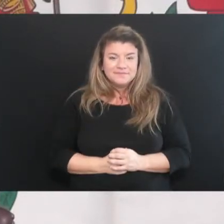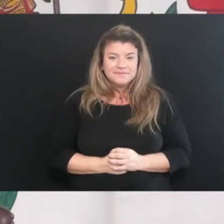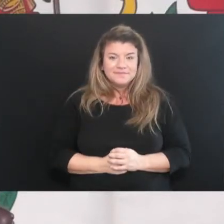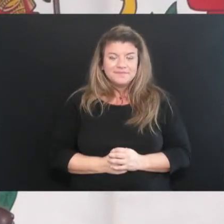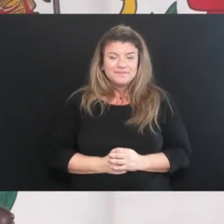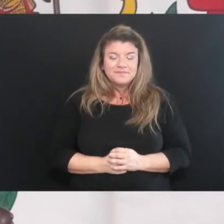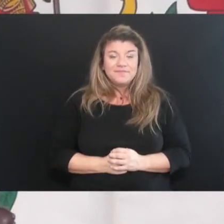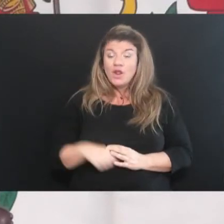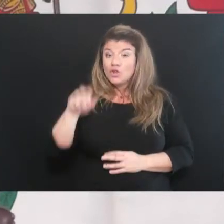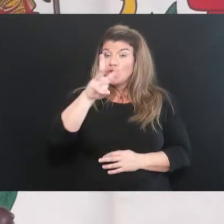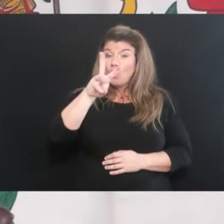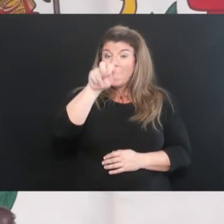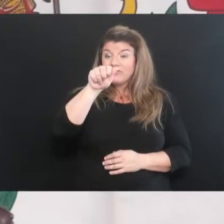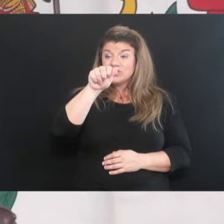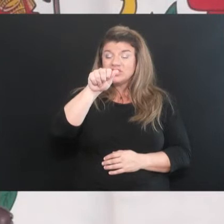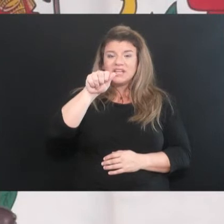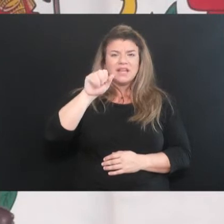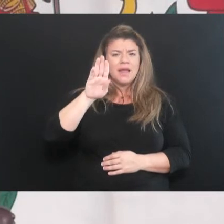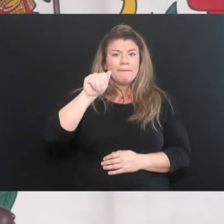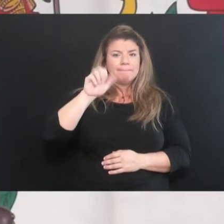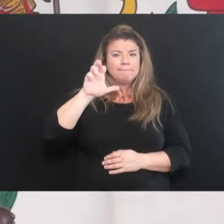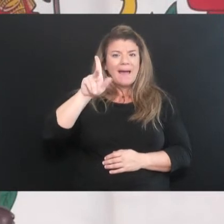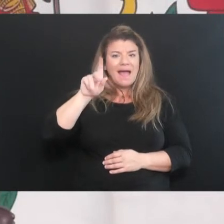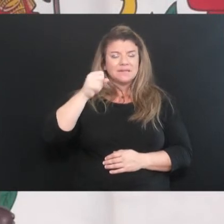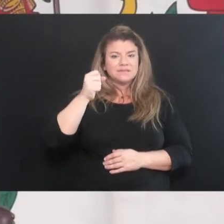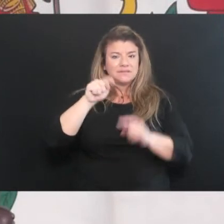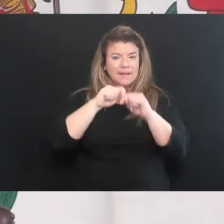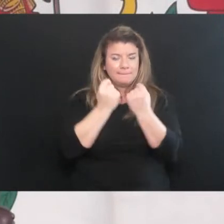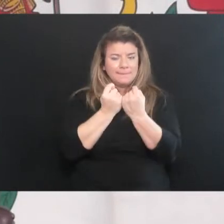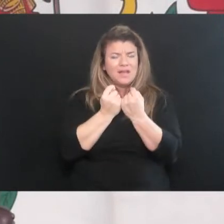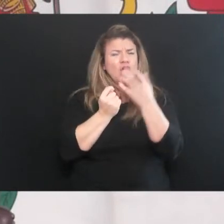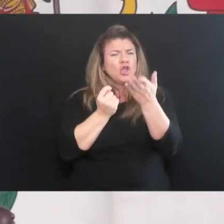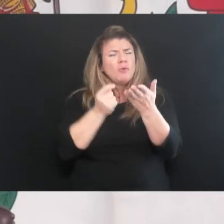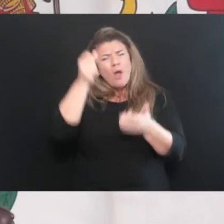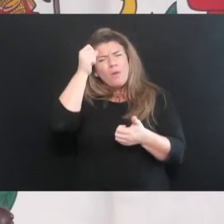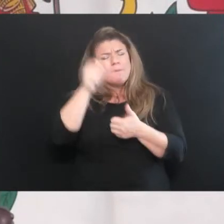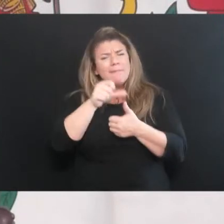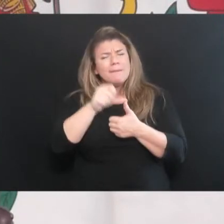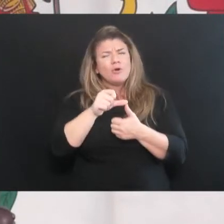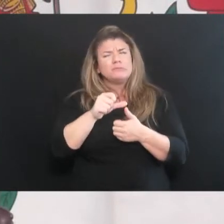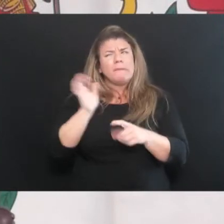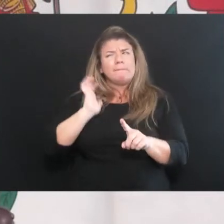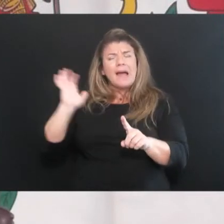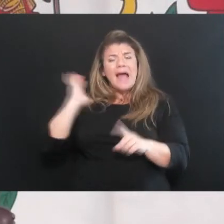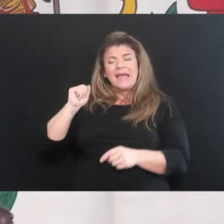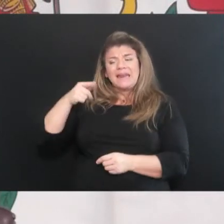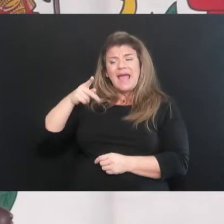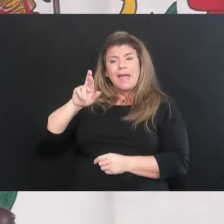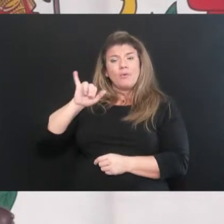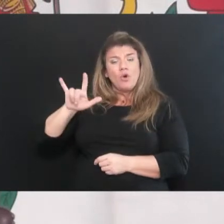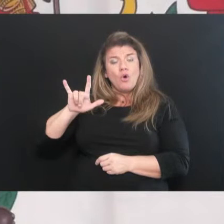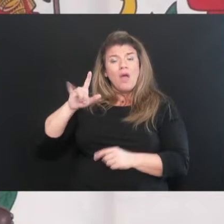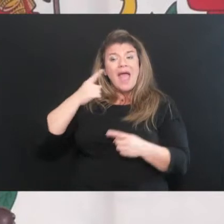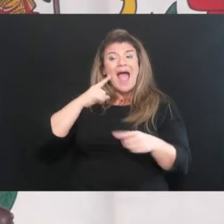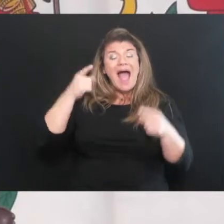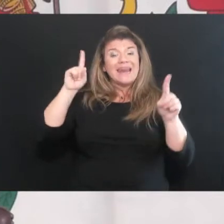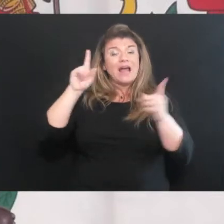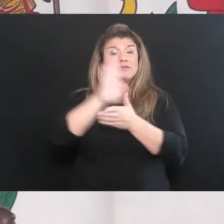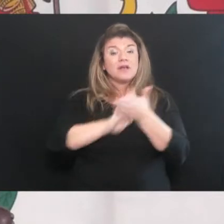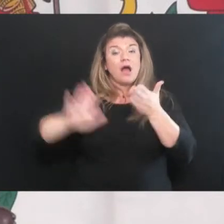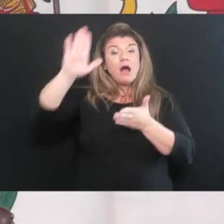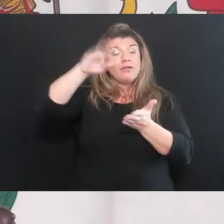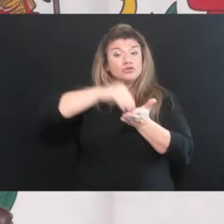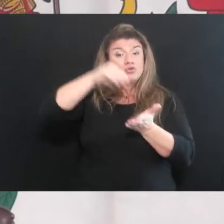The West Virginia Vax team. You might remember that back in April, I announced that college students,